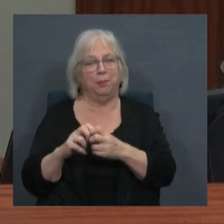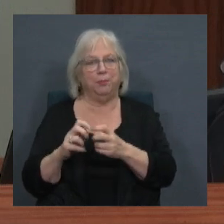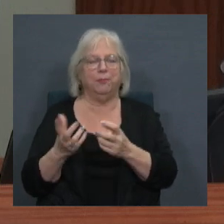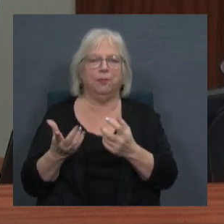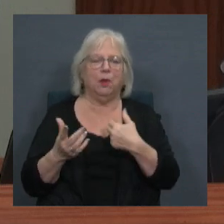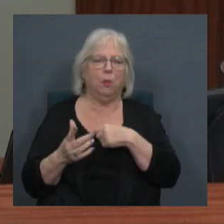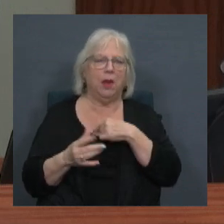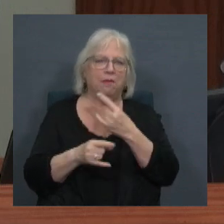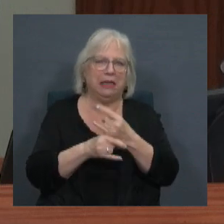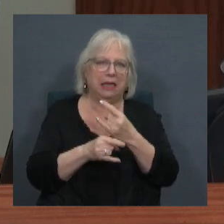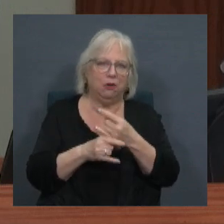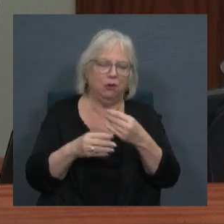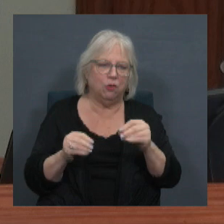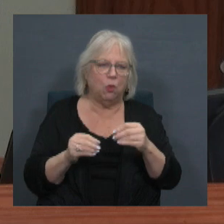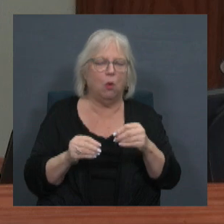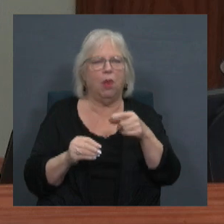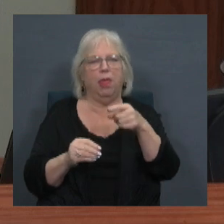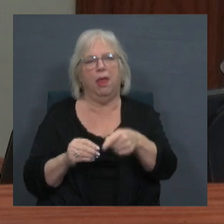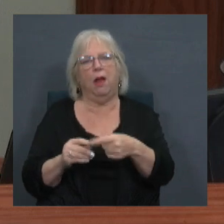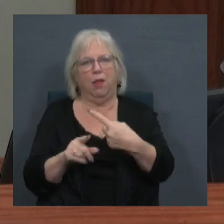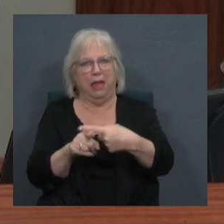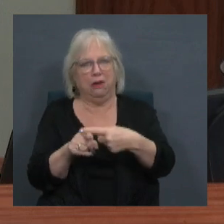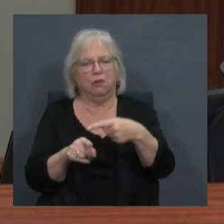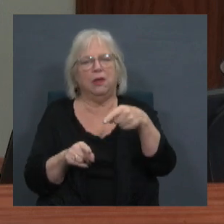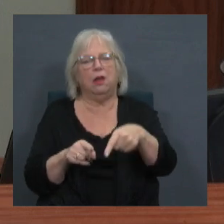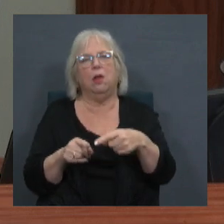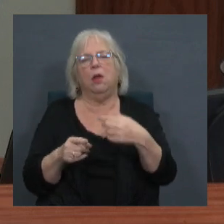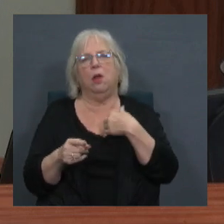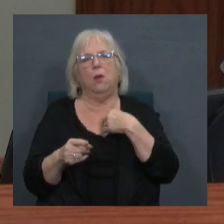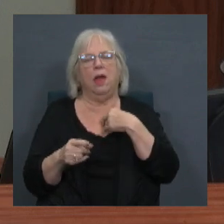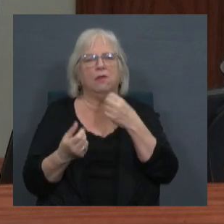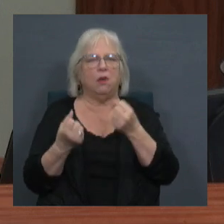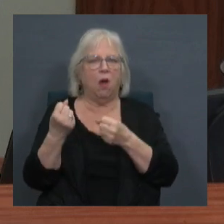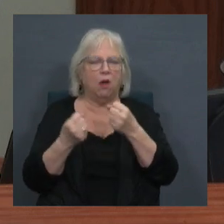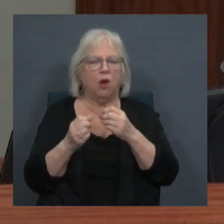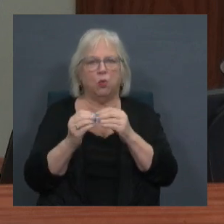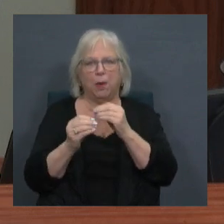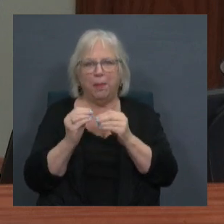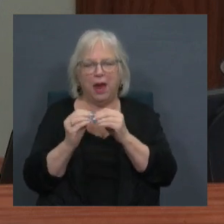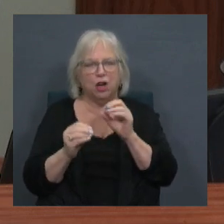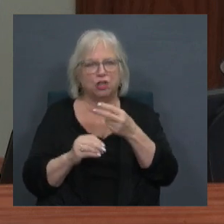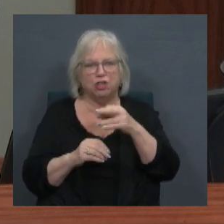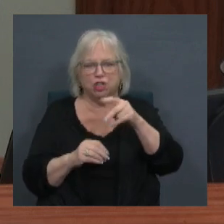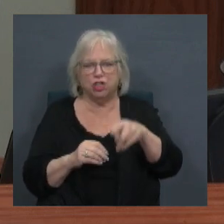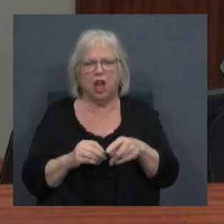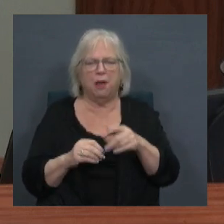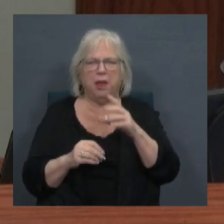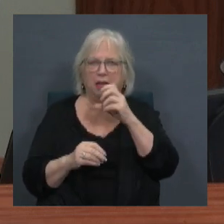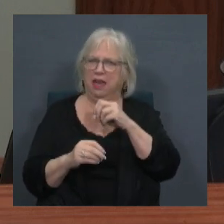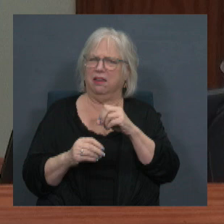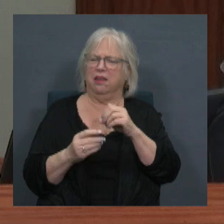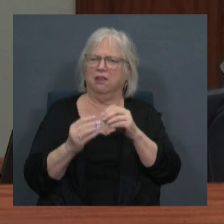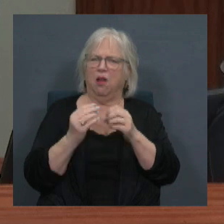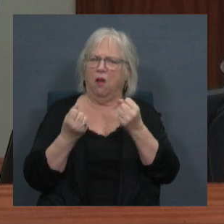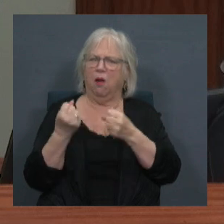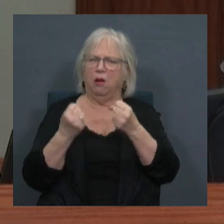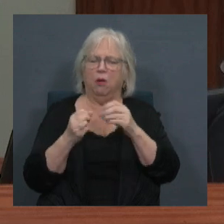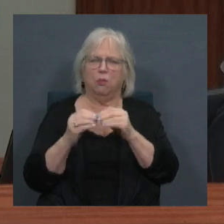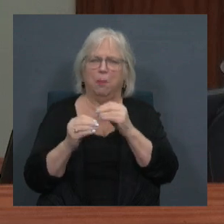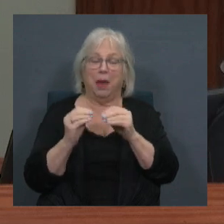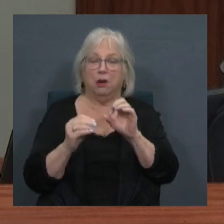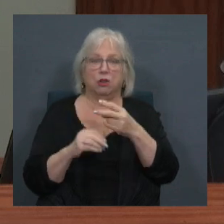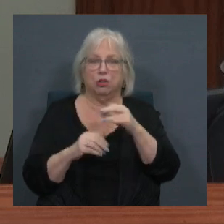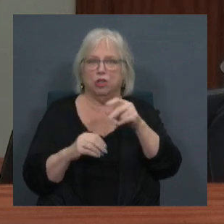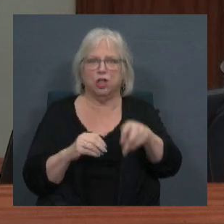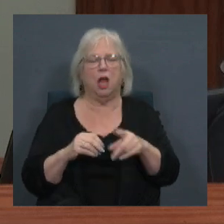We have a liquor store there. We have another auto repair shop there. I guess it's an auto repair shop, but